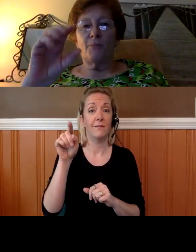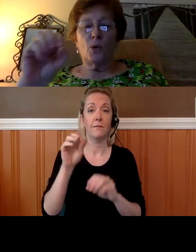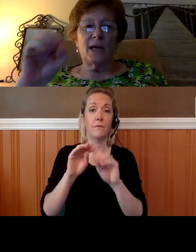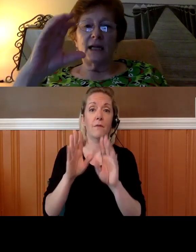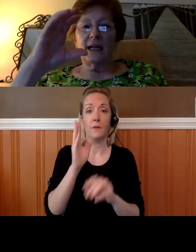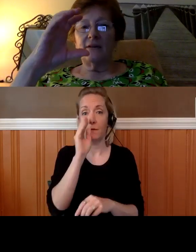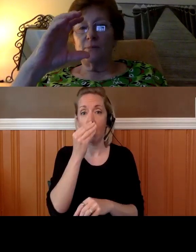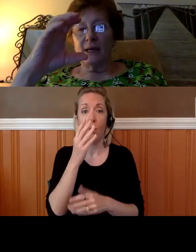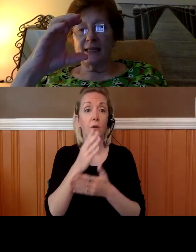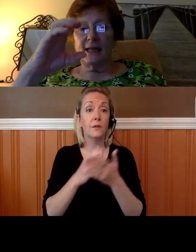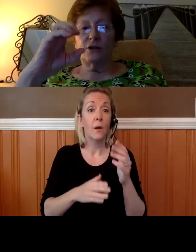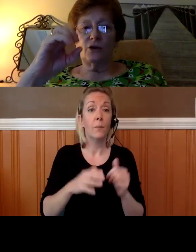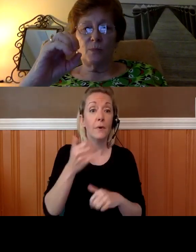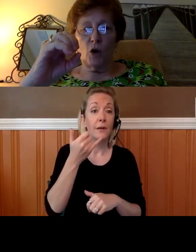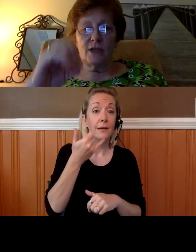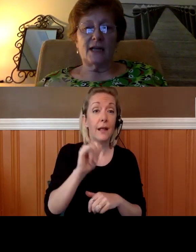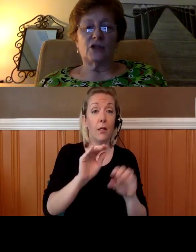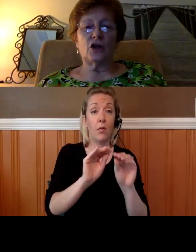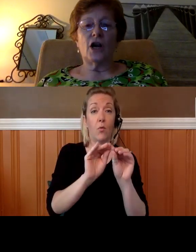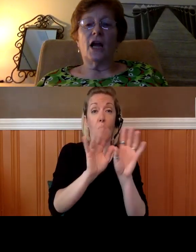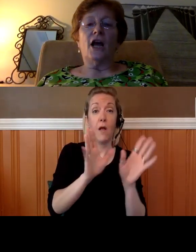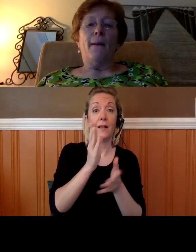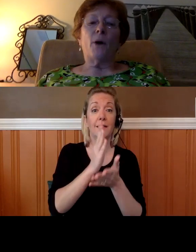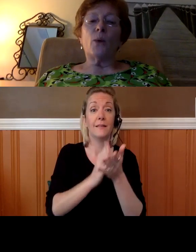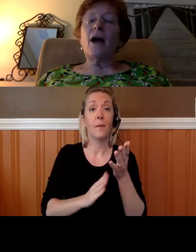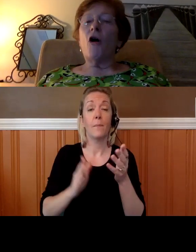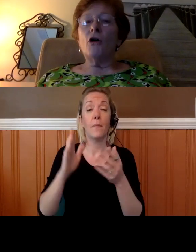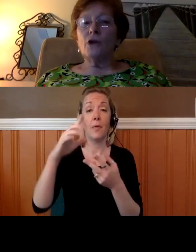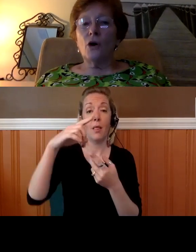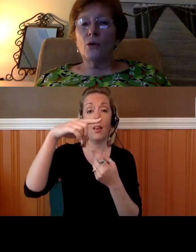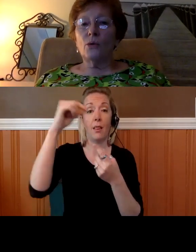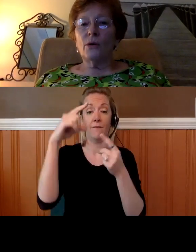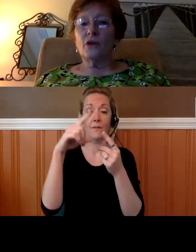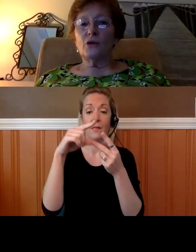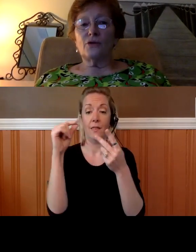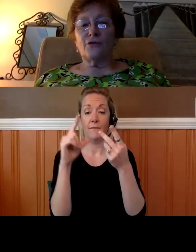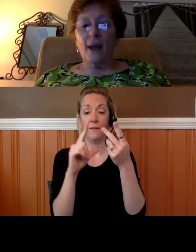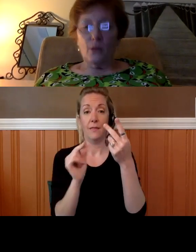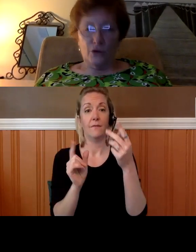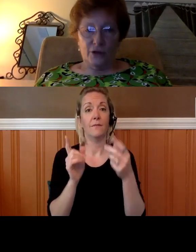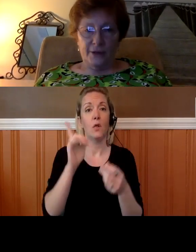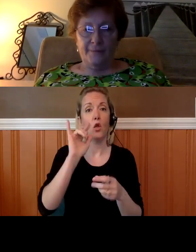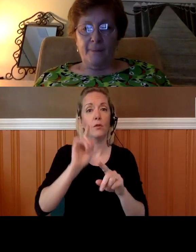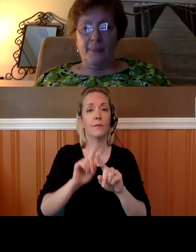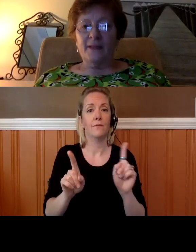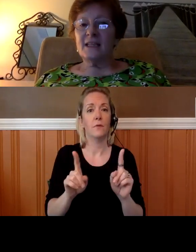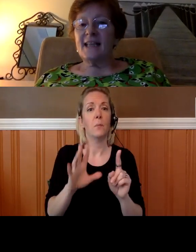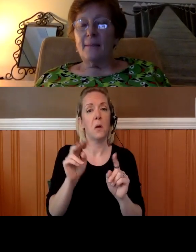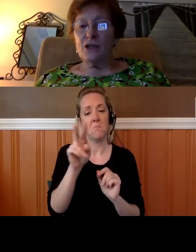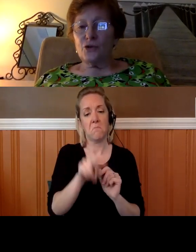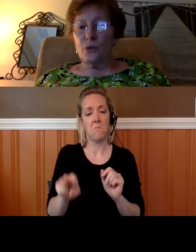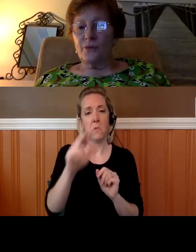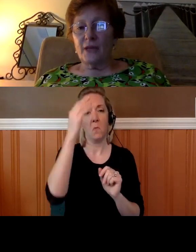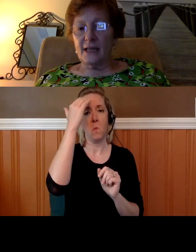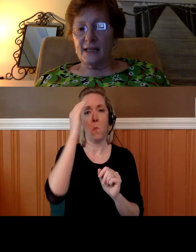have pointy leaves, big center, small center, but we all know those are flowers. The same